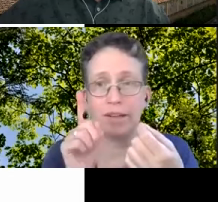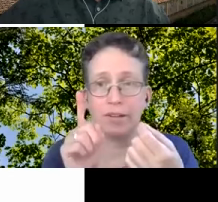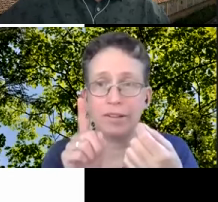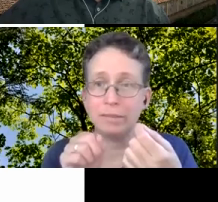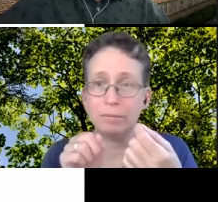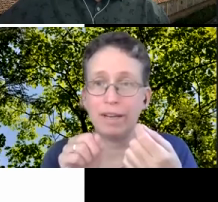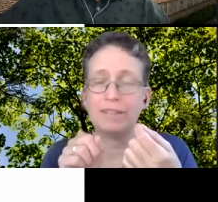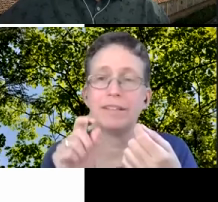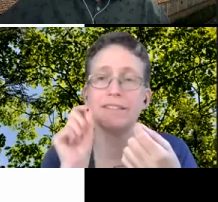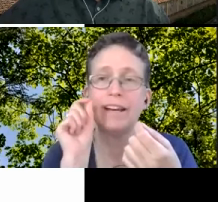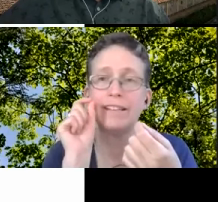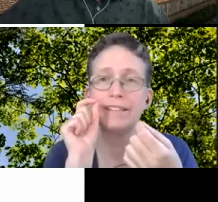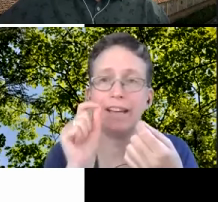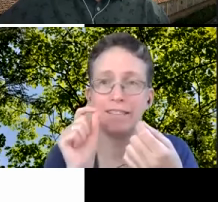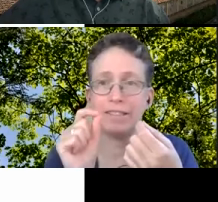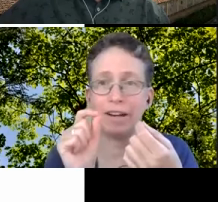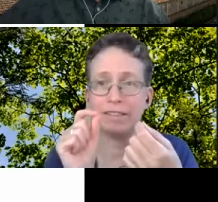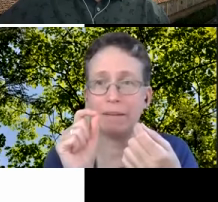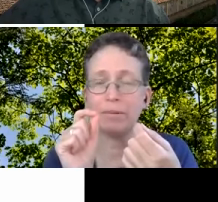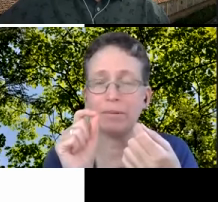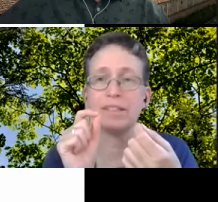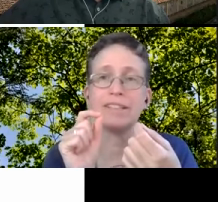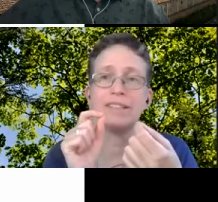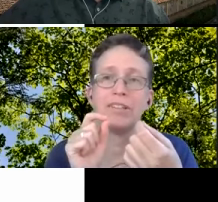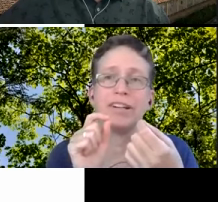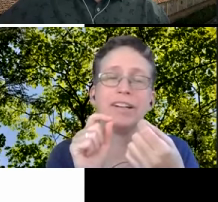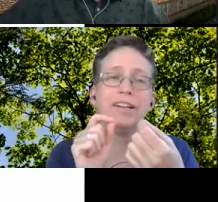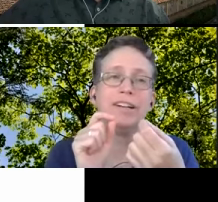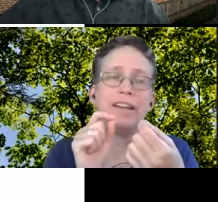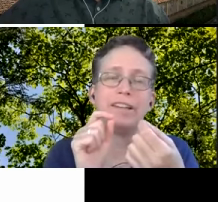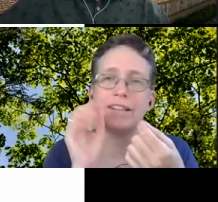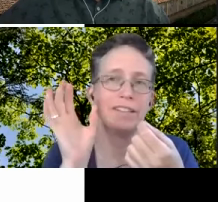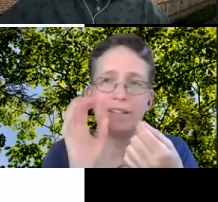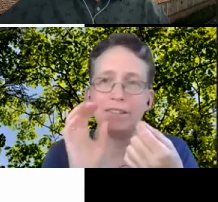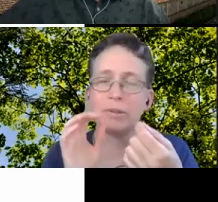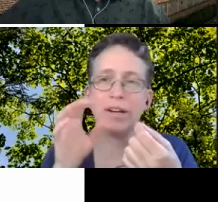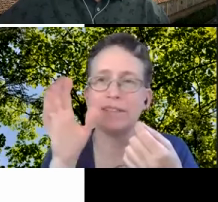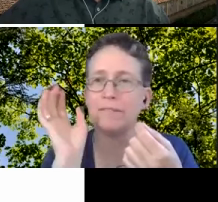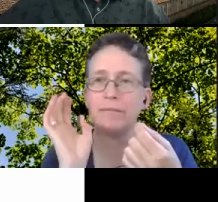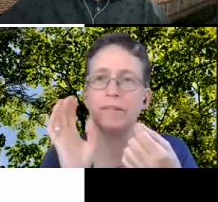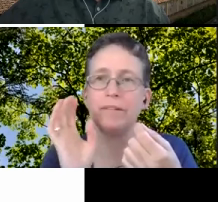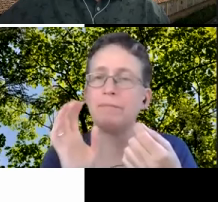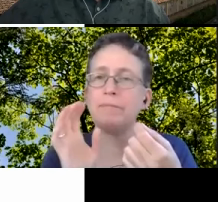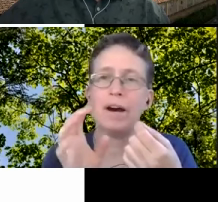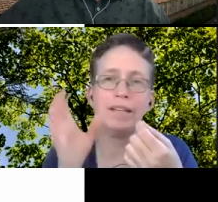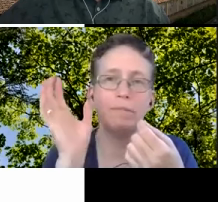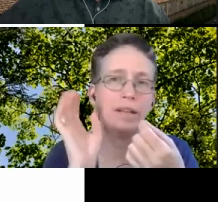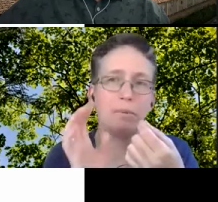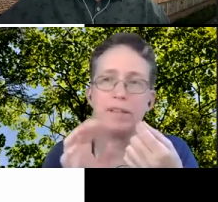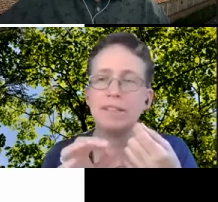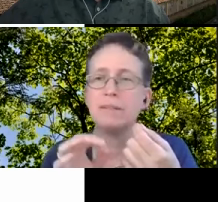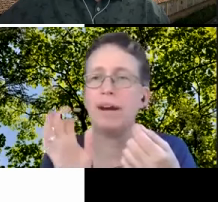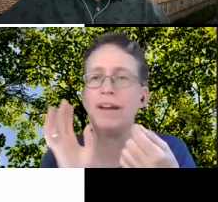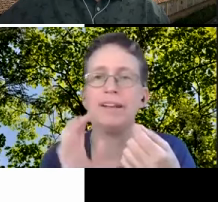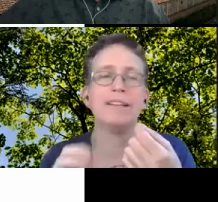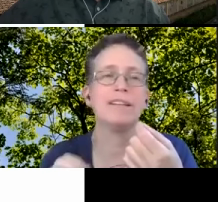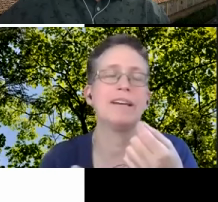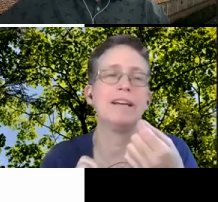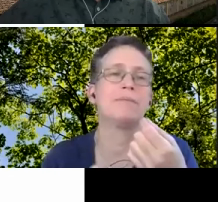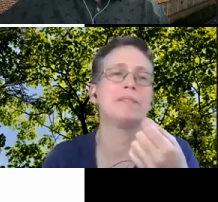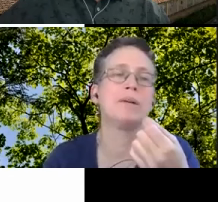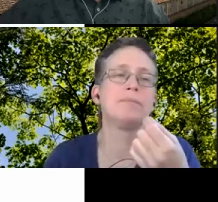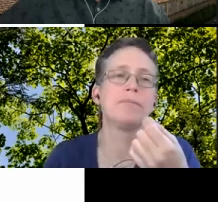to suck on this plant because it has nasty toxic chemicals in its nectar. And there's actually stories of honey being poisoned by it and